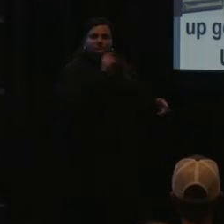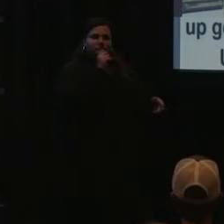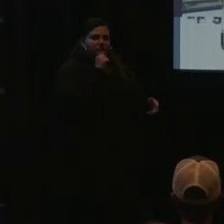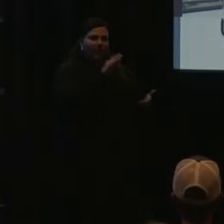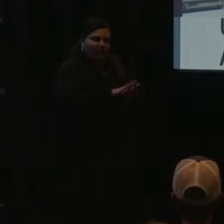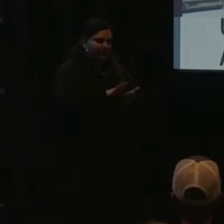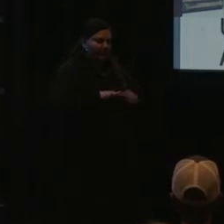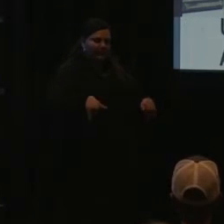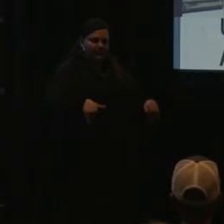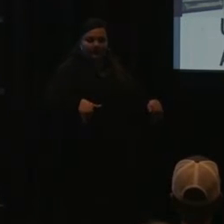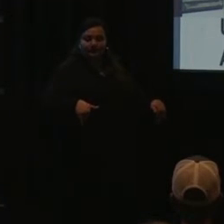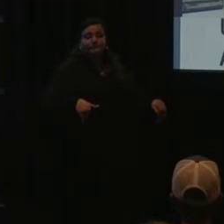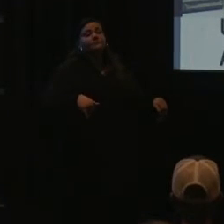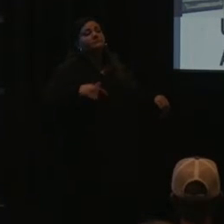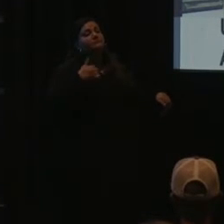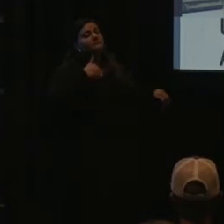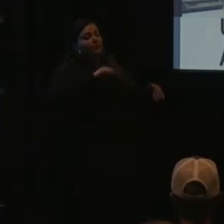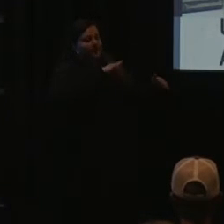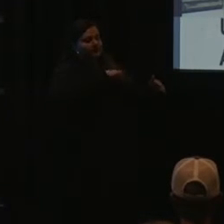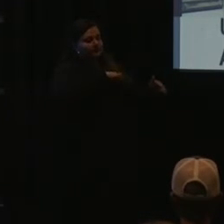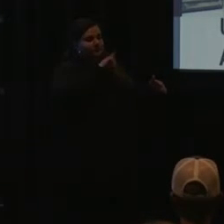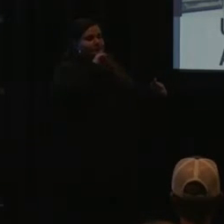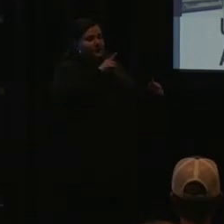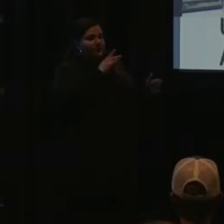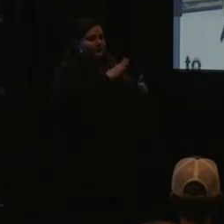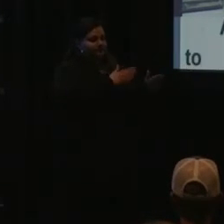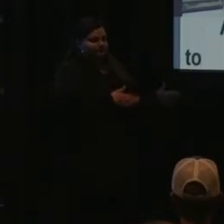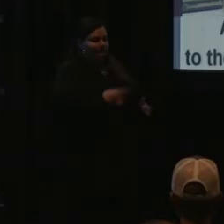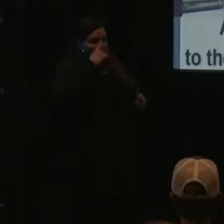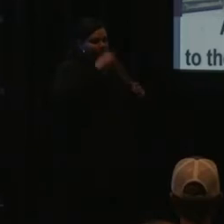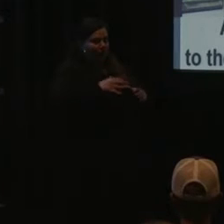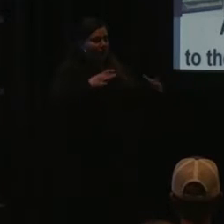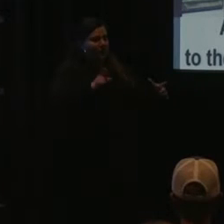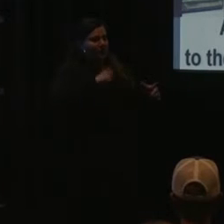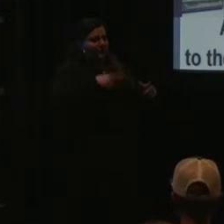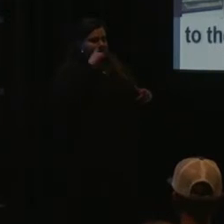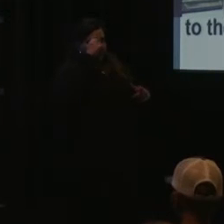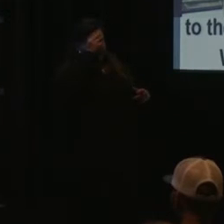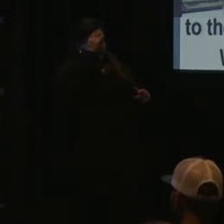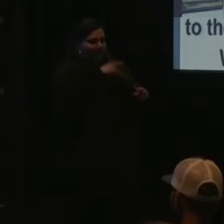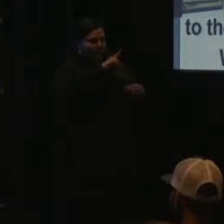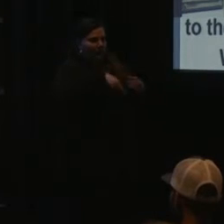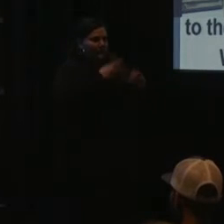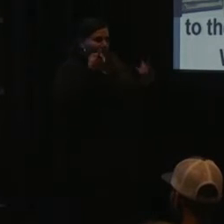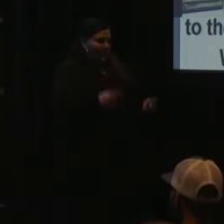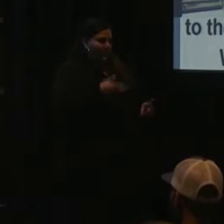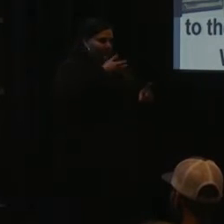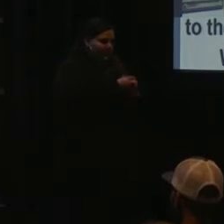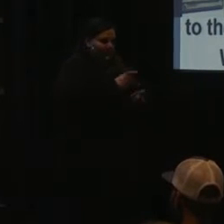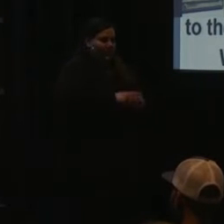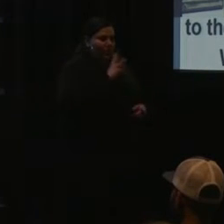As we plan for growth, we need to consider our impacts to the watershed. We can choose to make positive impacts